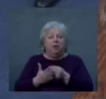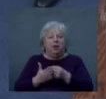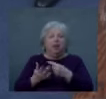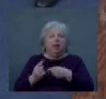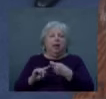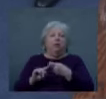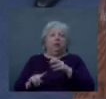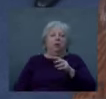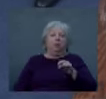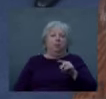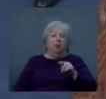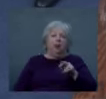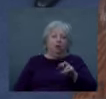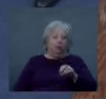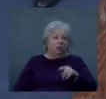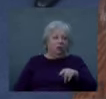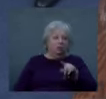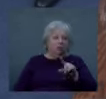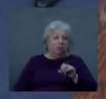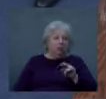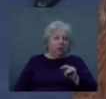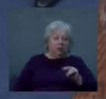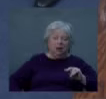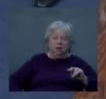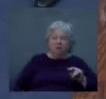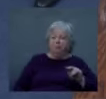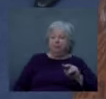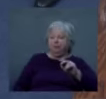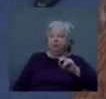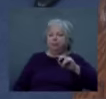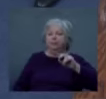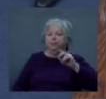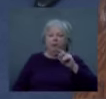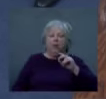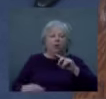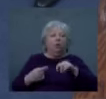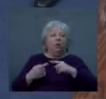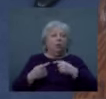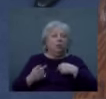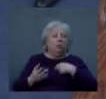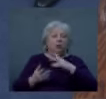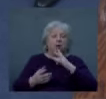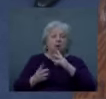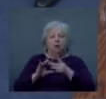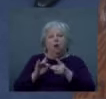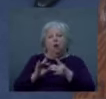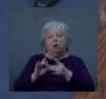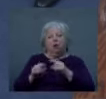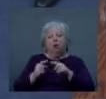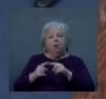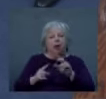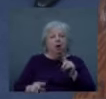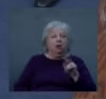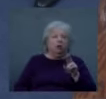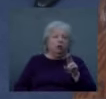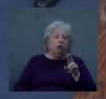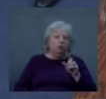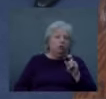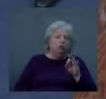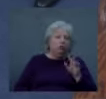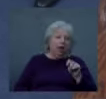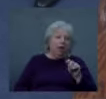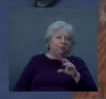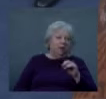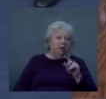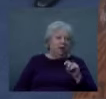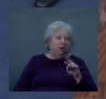through Metro Plan. To clarify that, I think when we talk about Kraft and Toll at this point